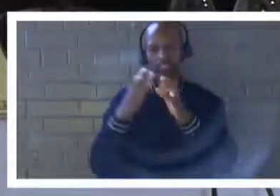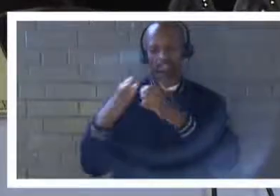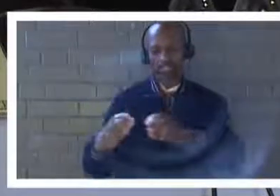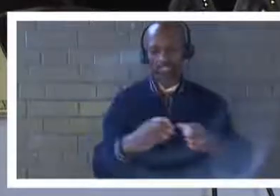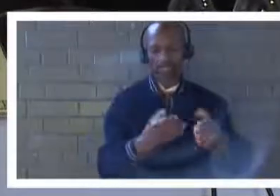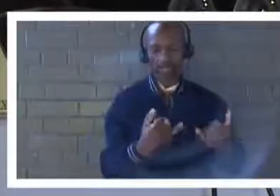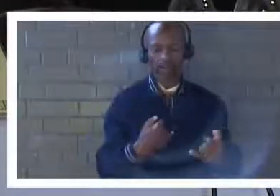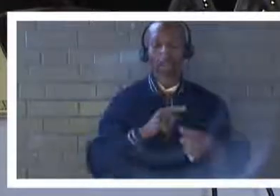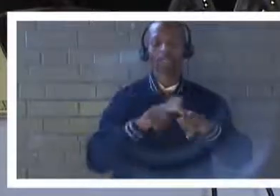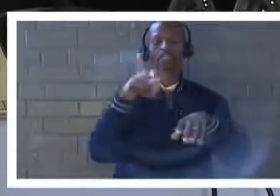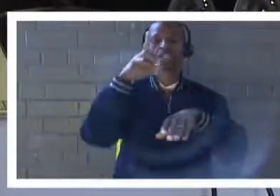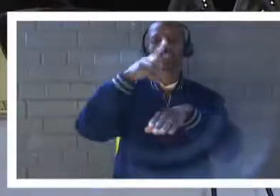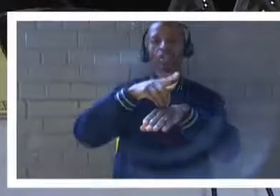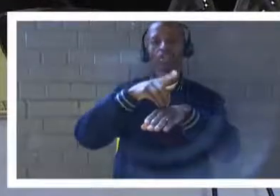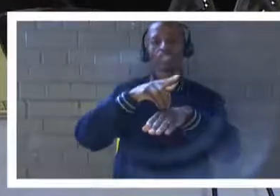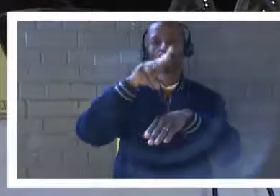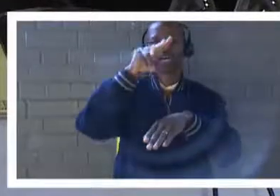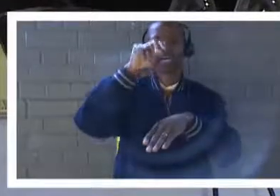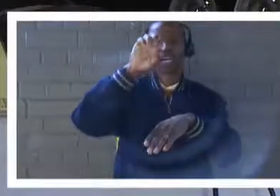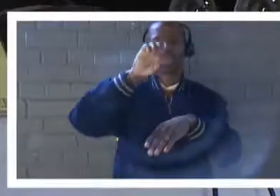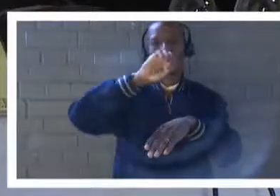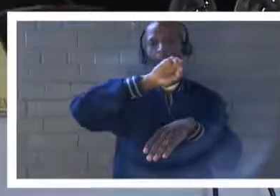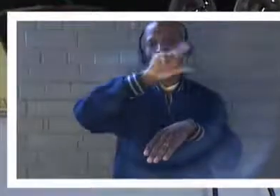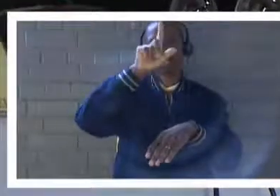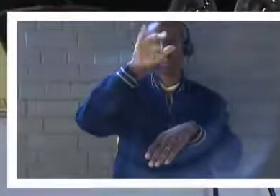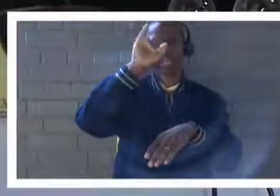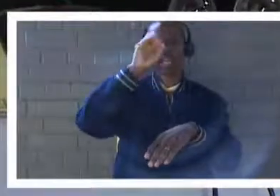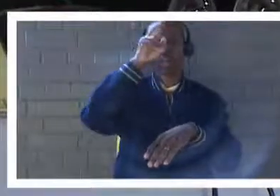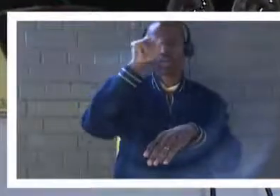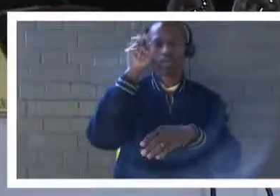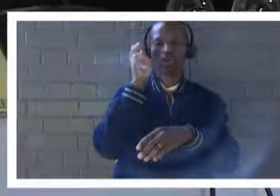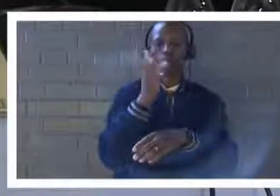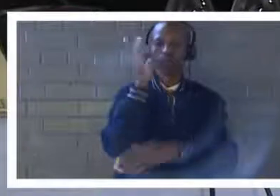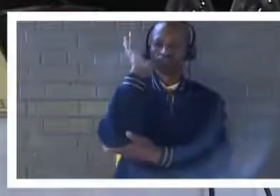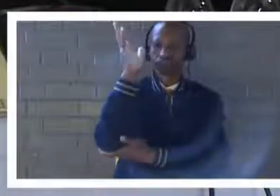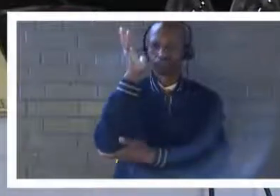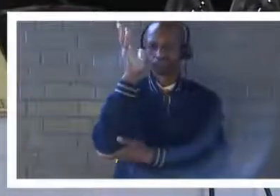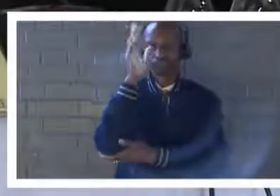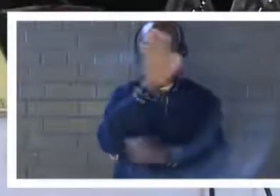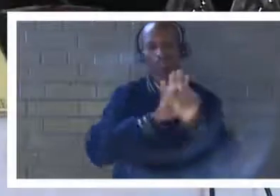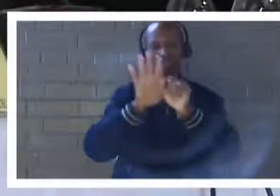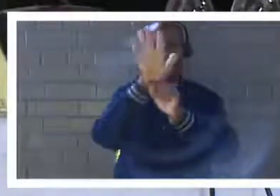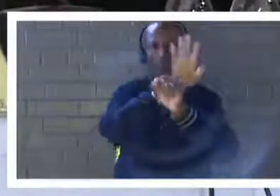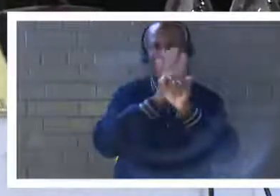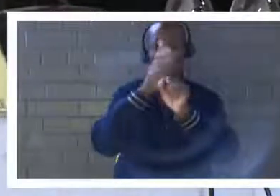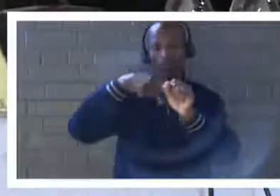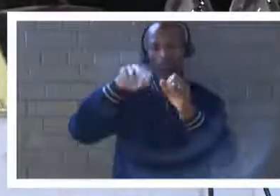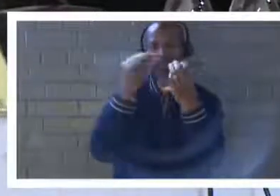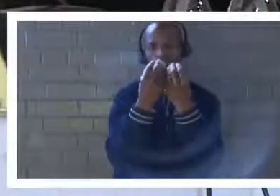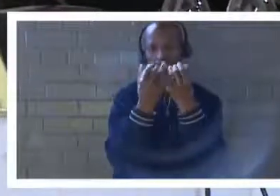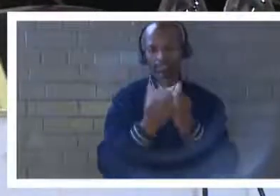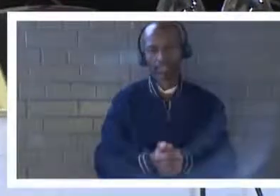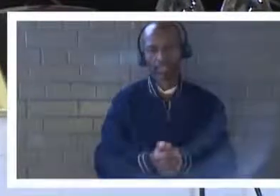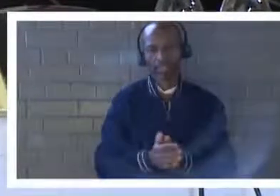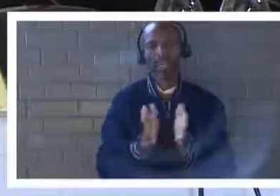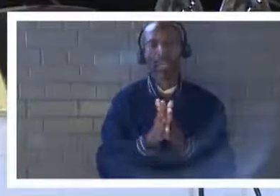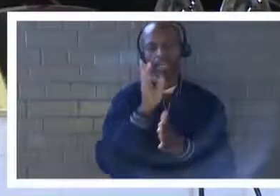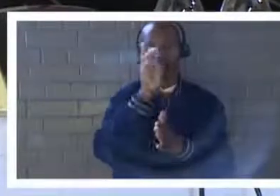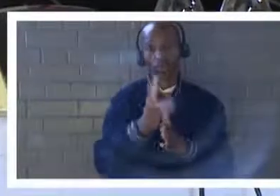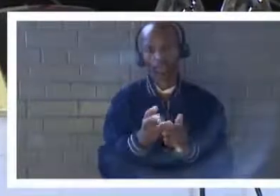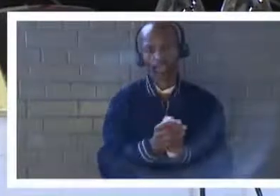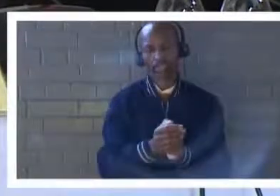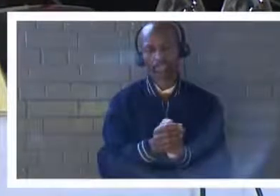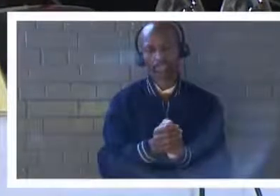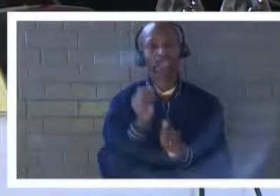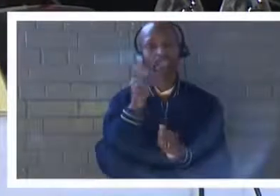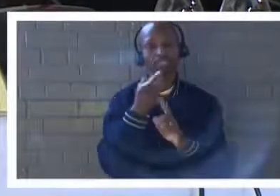but Dr. Nelweli will present the background of this FIS, and then we'll take it